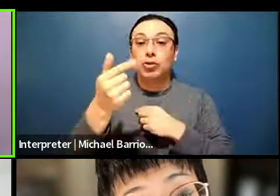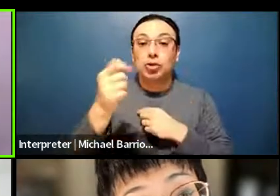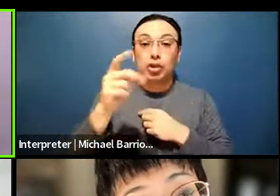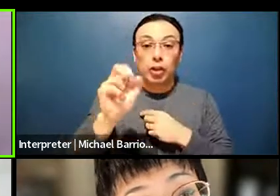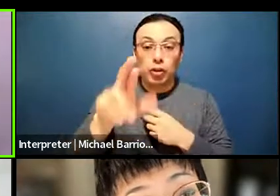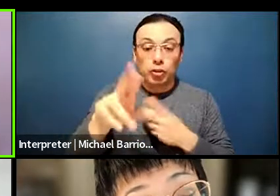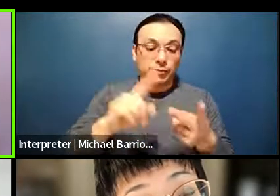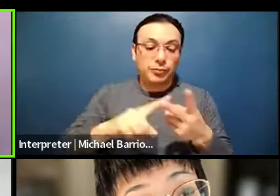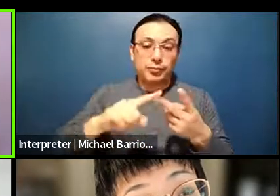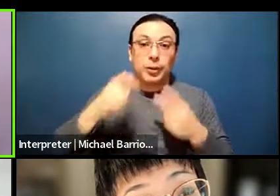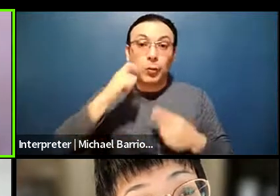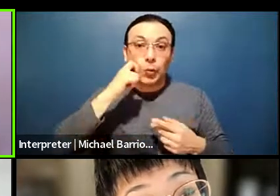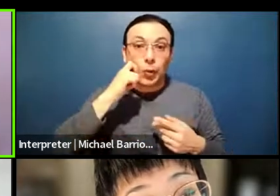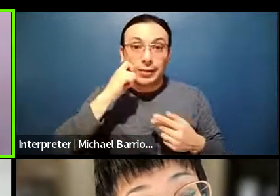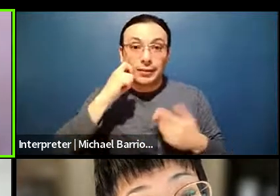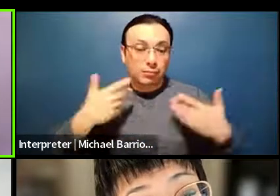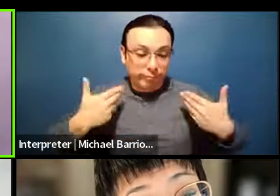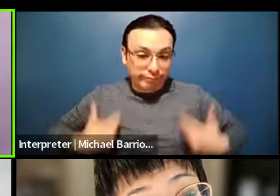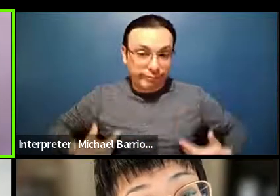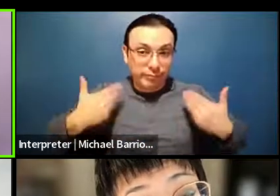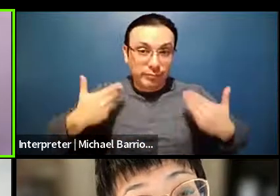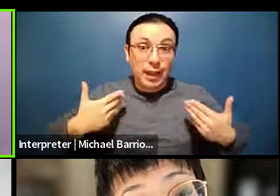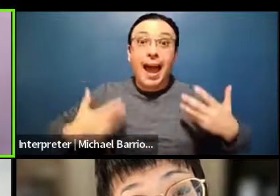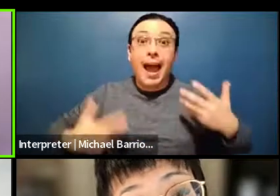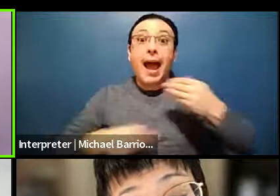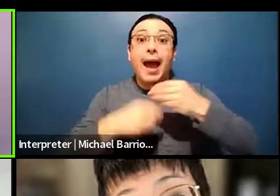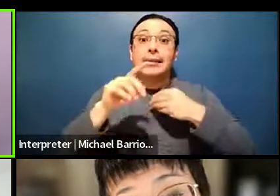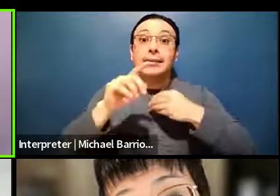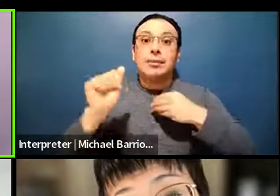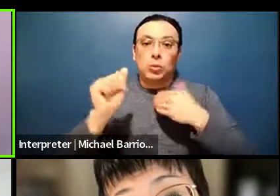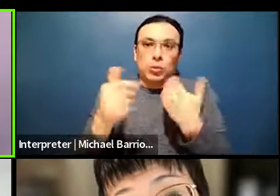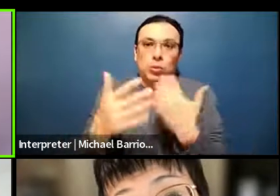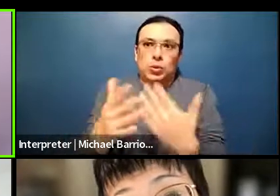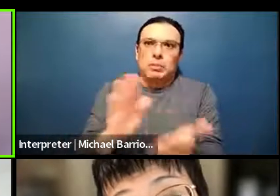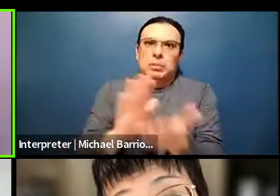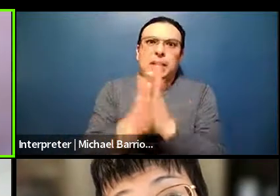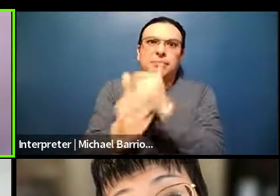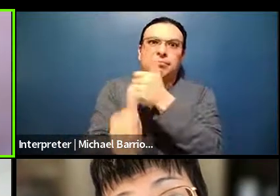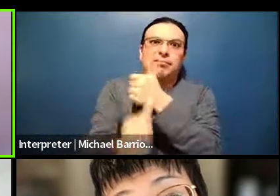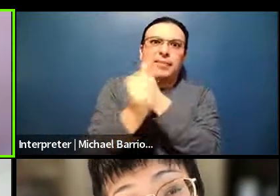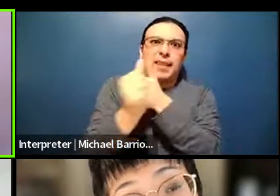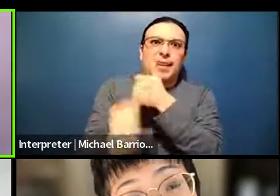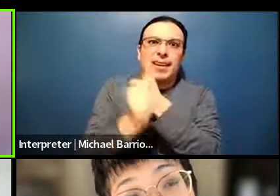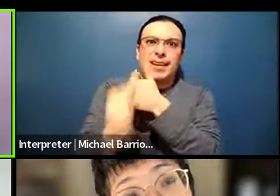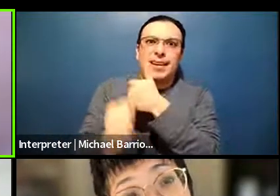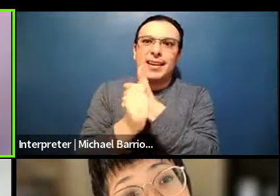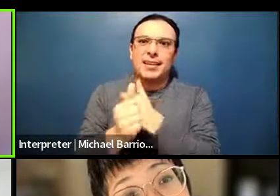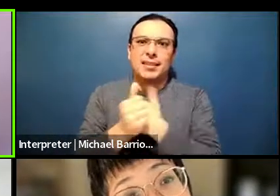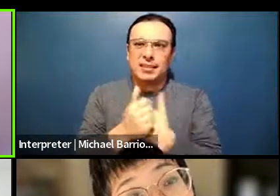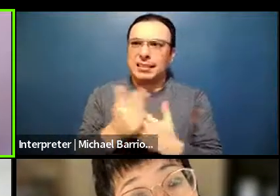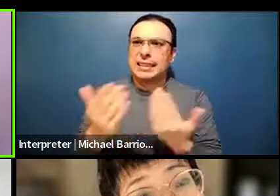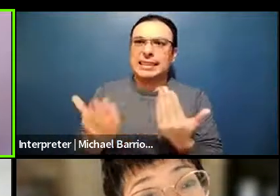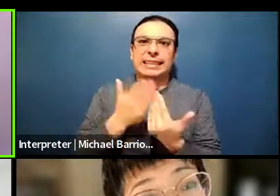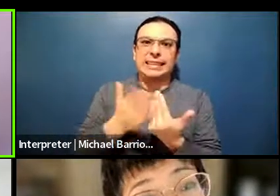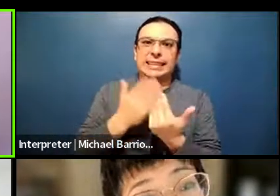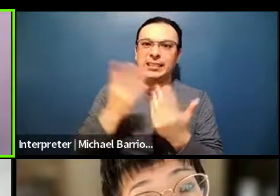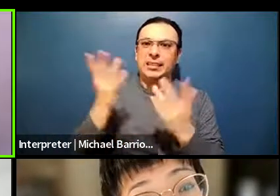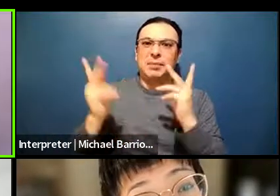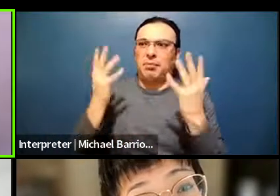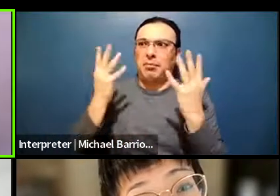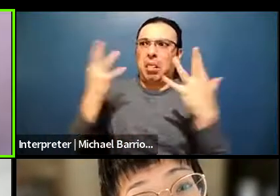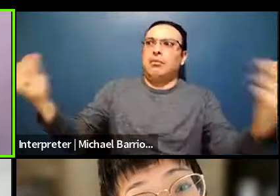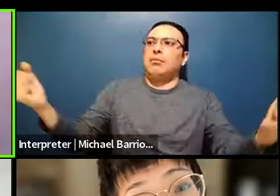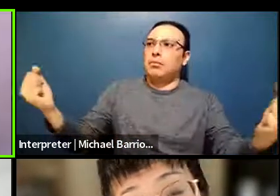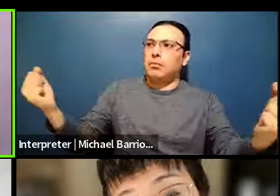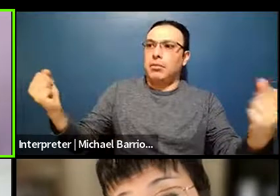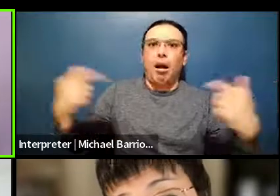as disabled can be an incredibly dangerous thing and can threaten your survival. And so I think it's very complicated, the ways that we